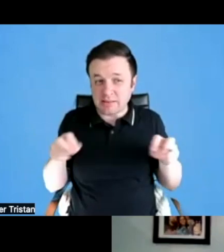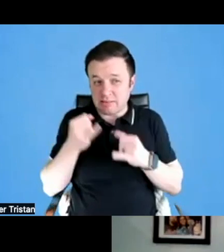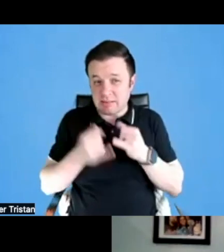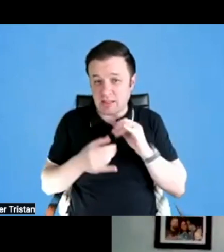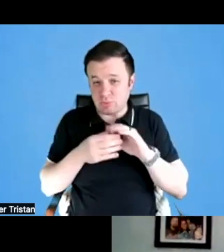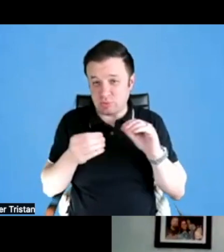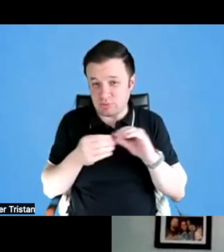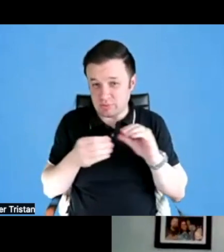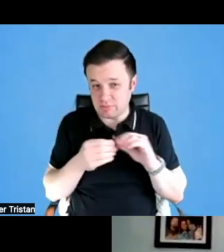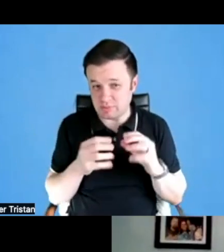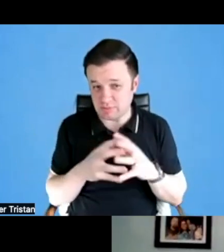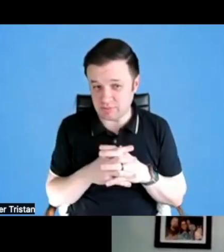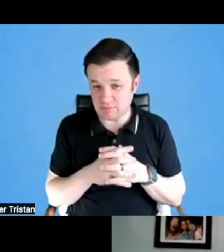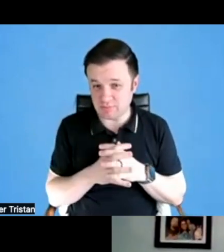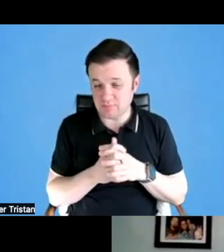words.